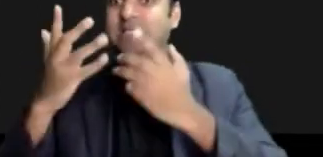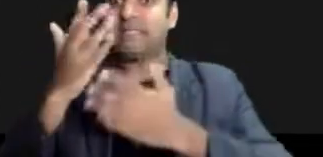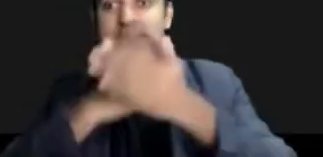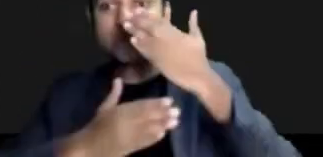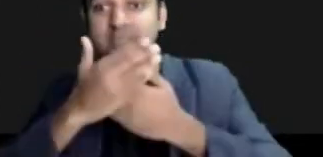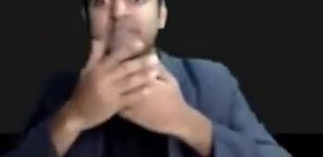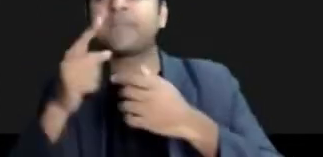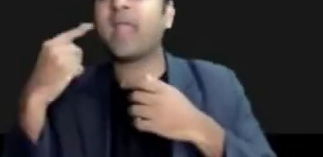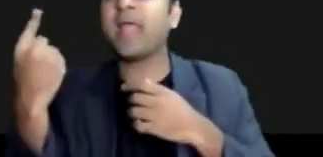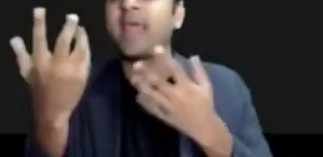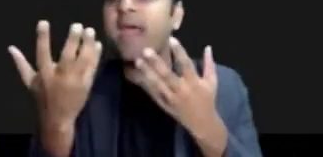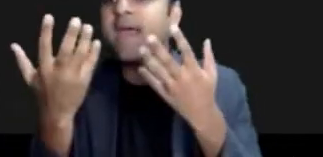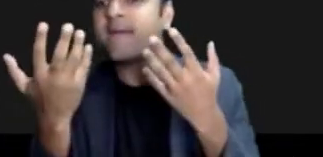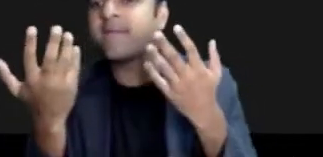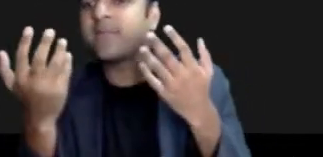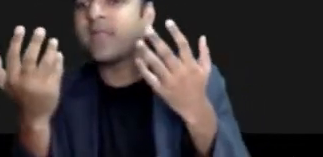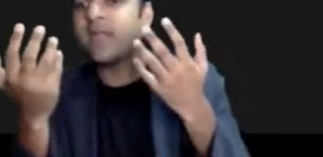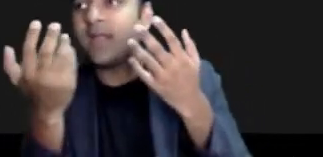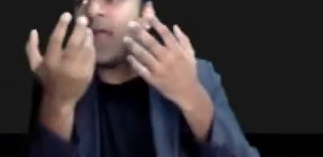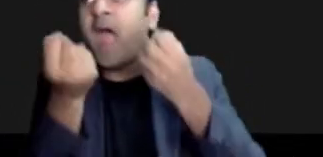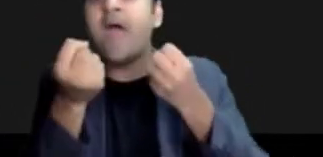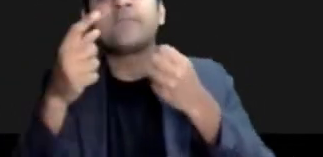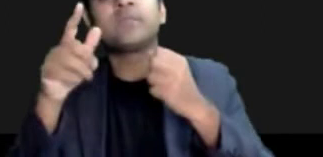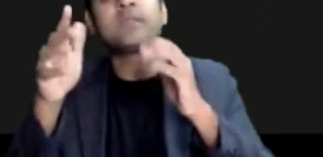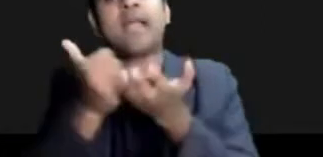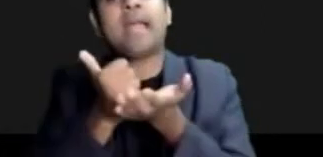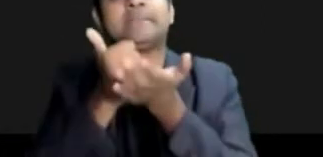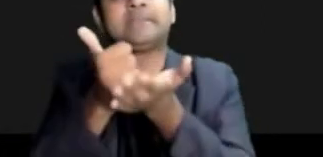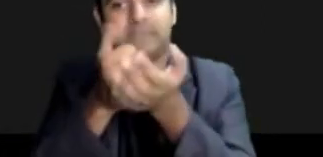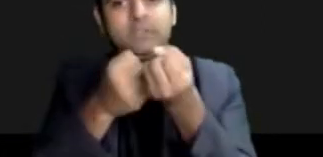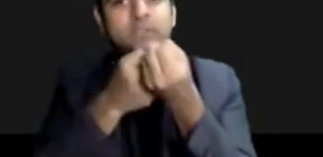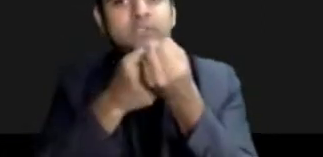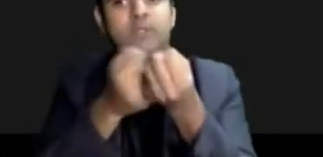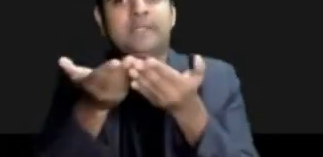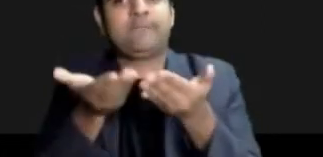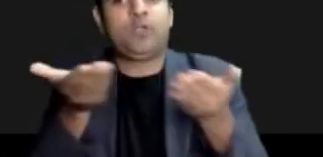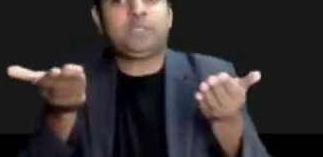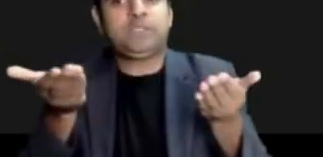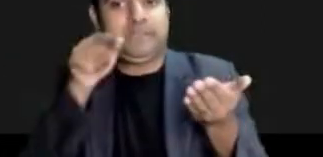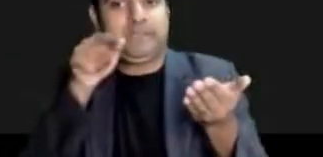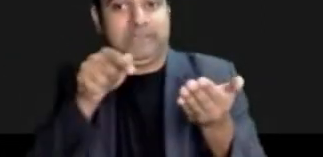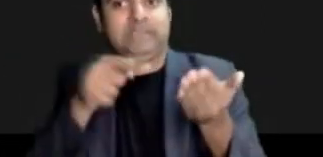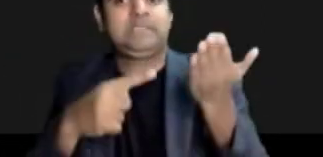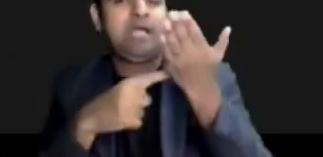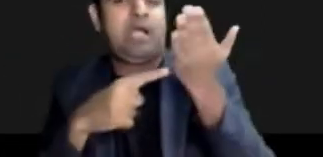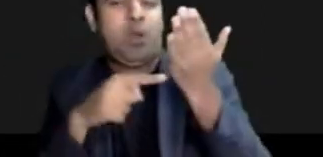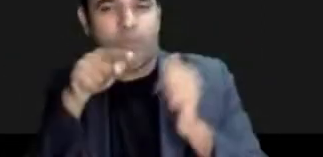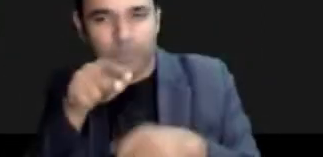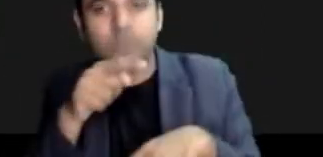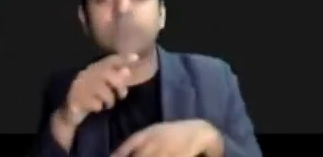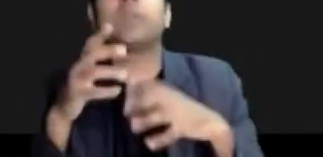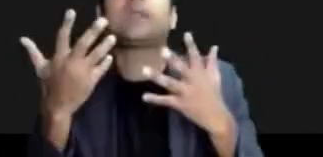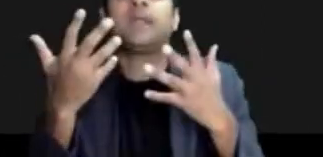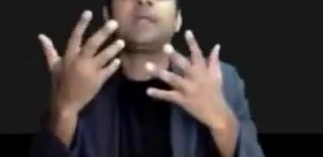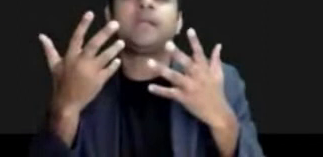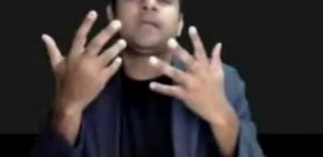different, they are not separate. So most of the times we have to make sure that issues of assistive devices have